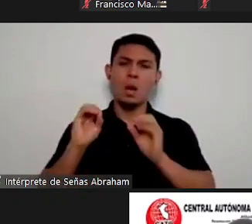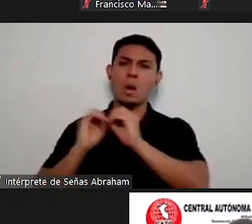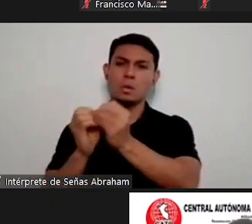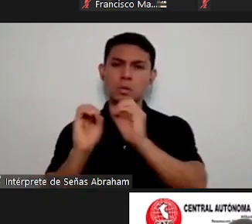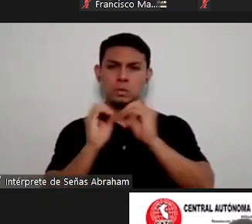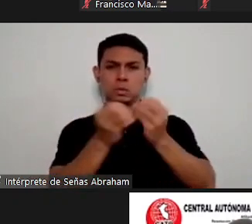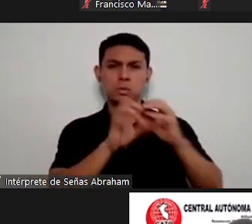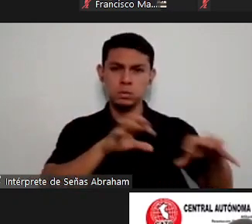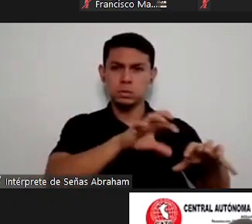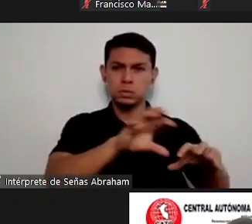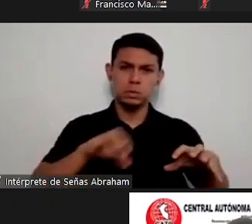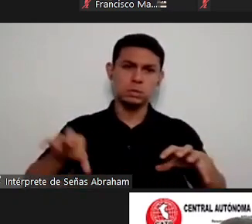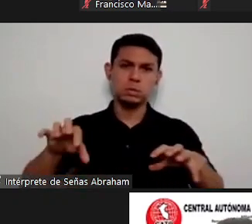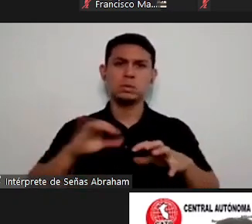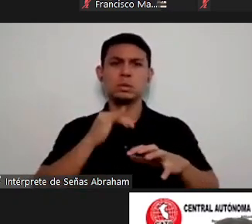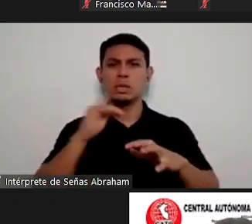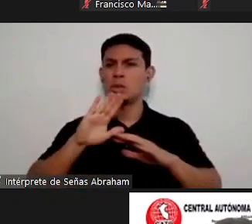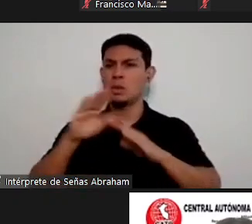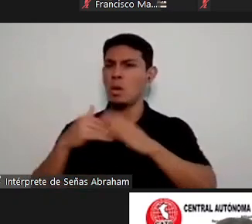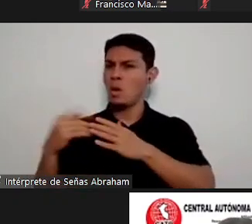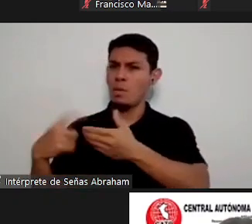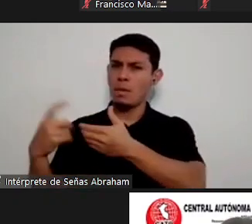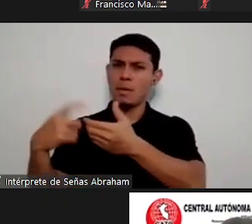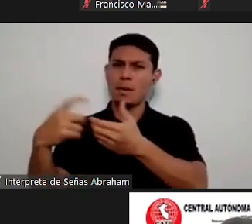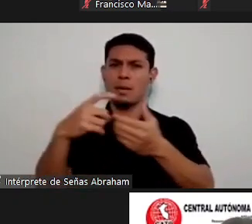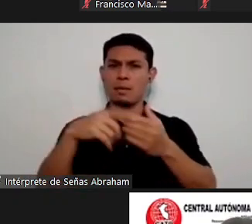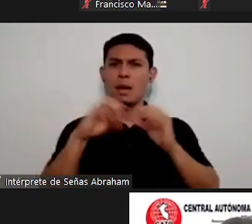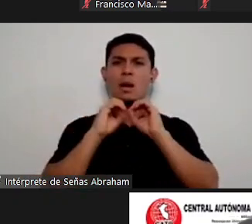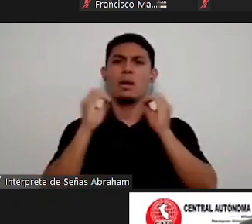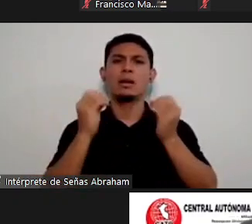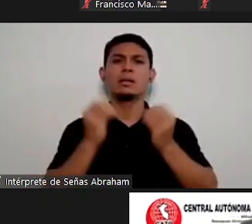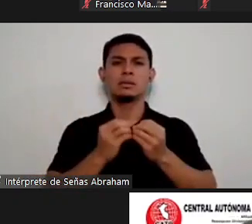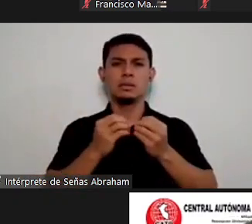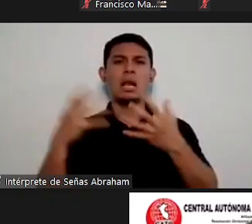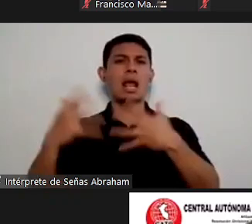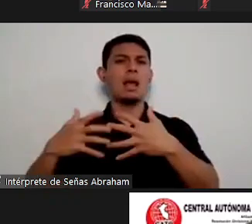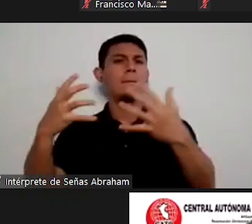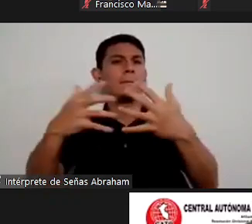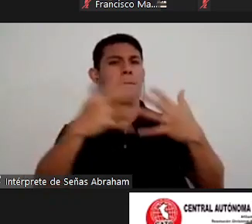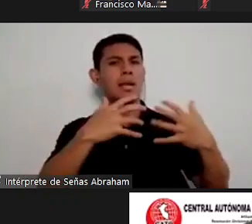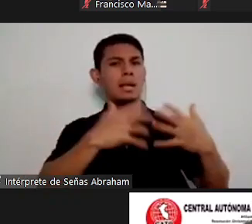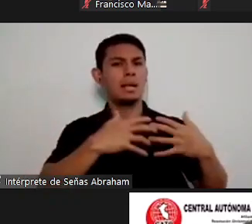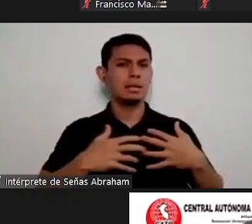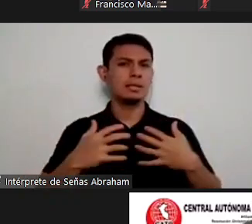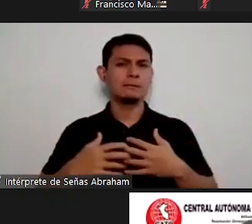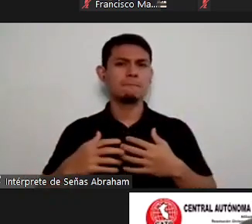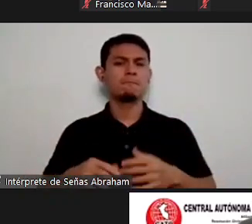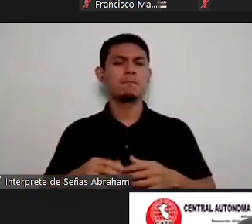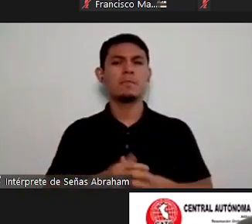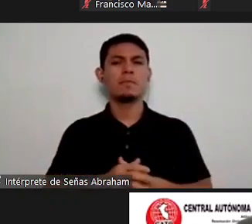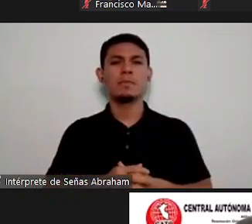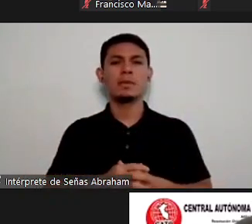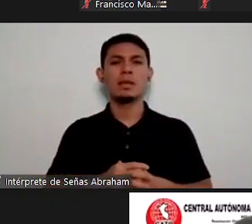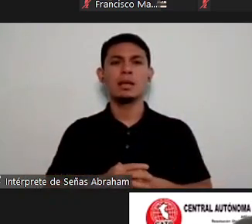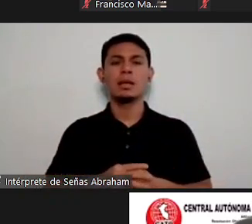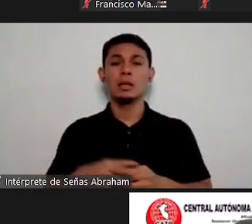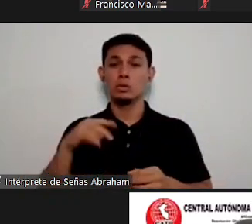from the trade unions and work in three parties with the business sector